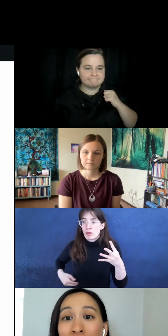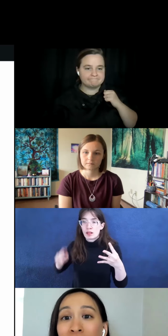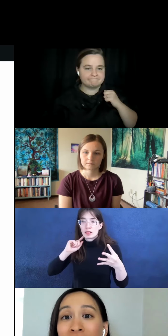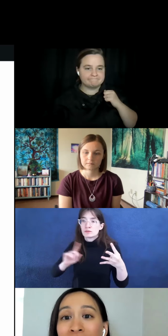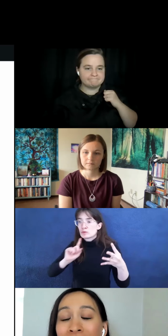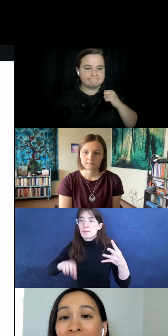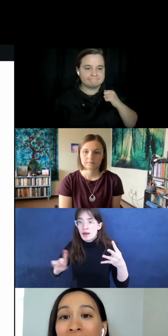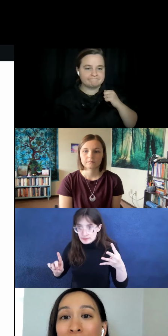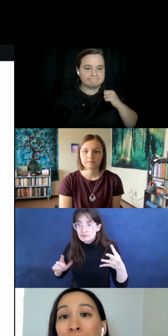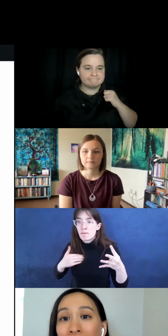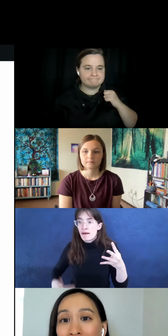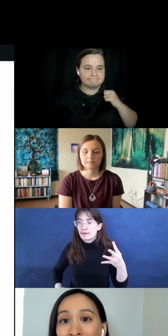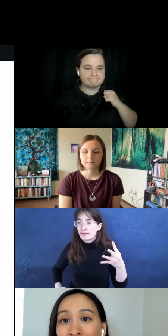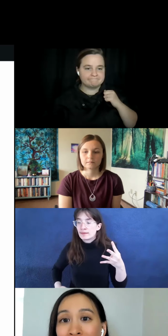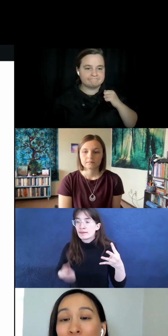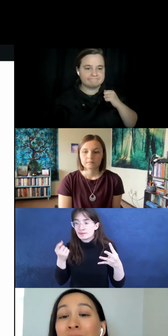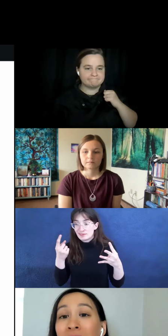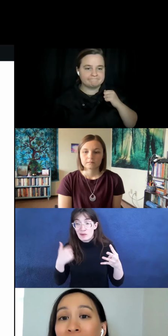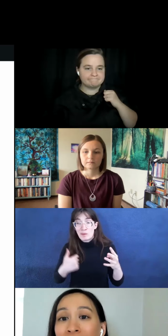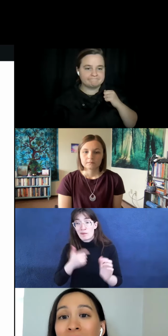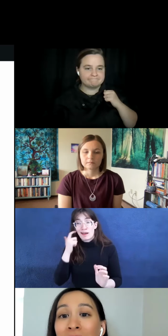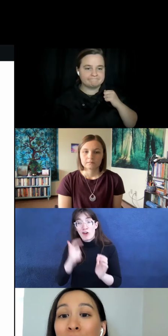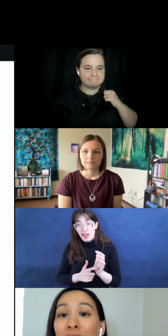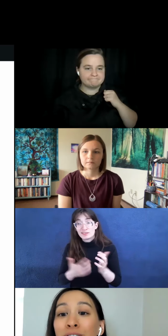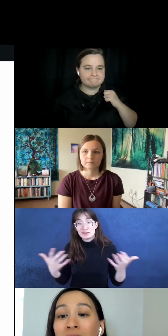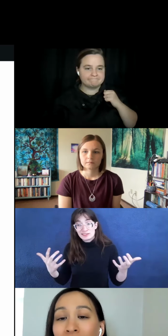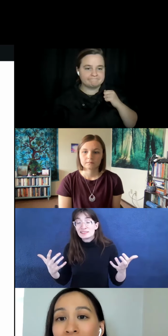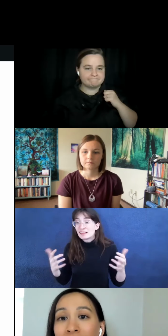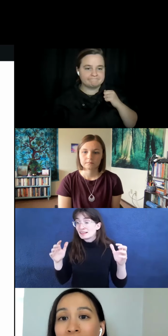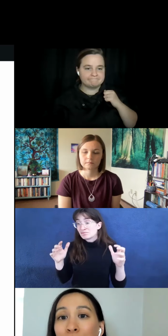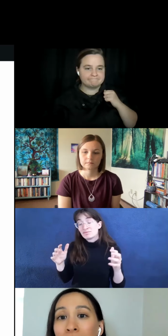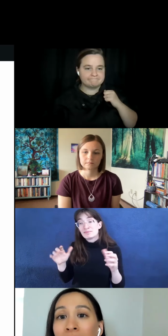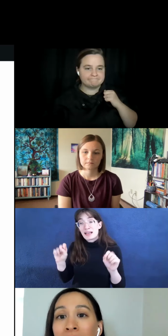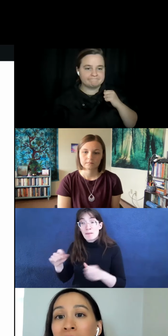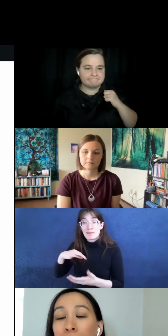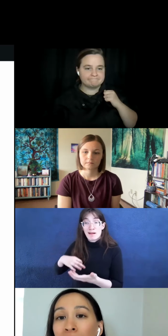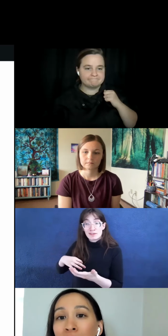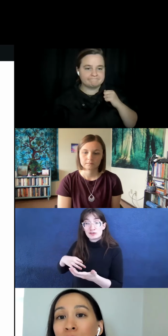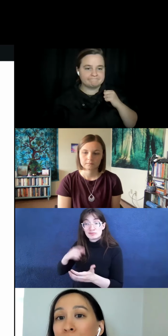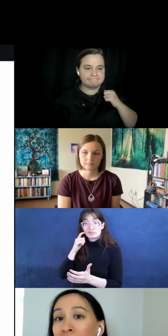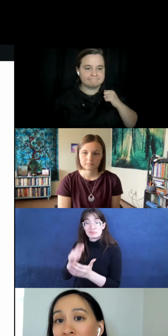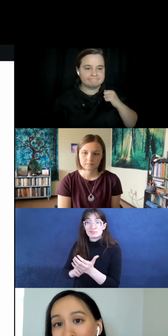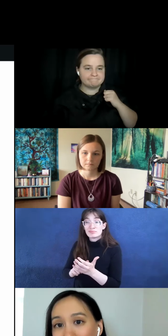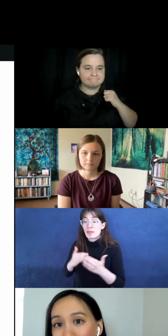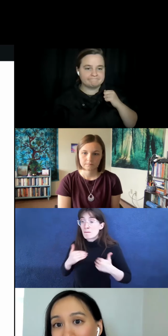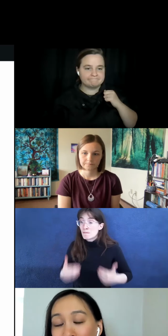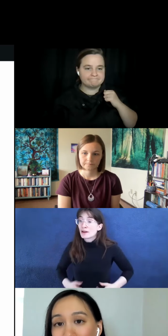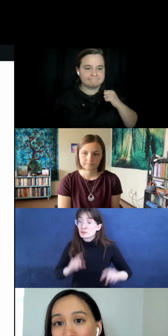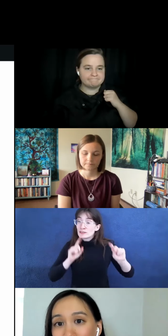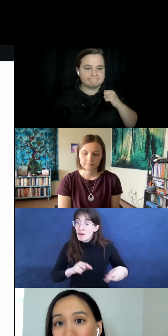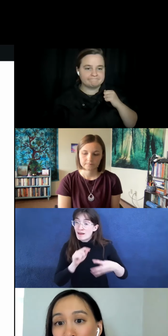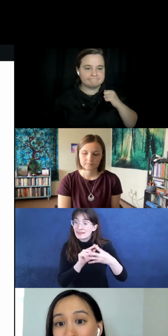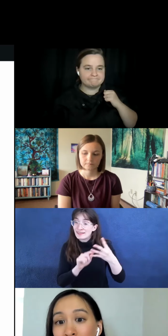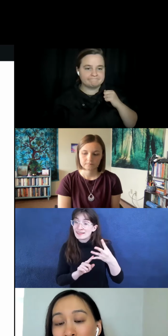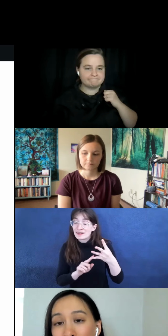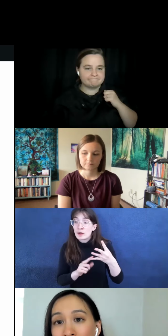have to acknowledge that in a way, or eventually it's helpful to acknowledge that in a way, our body is responding in that way, even if we